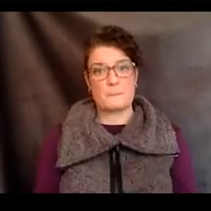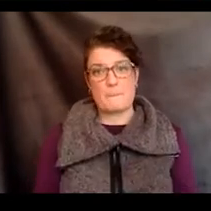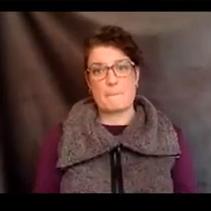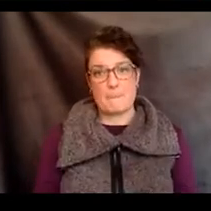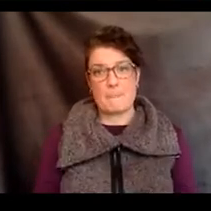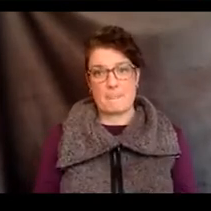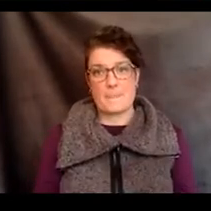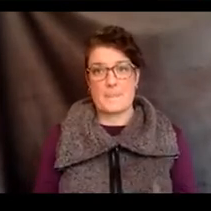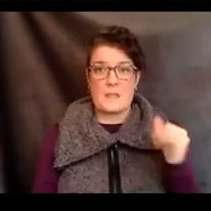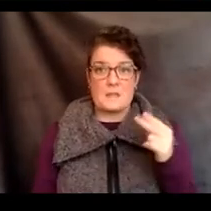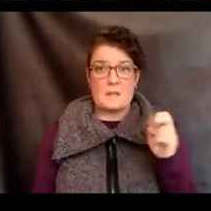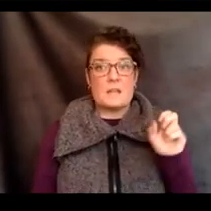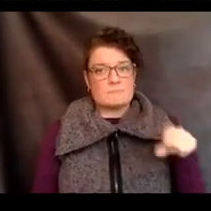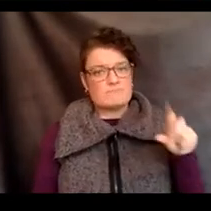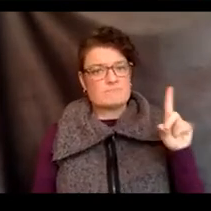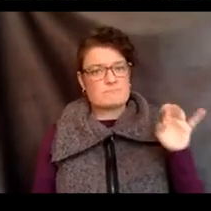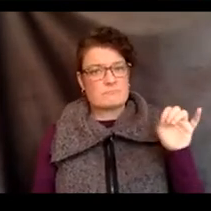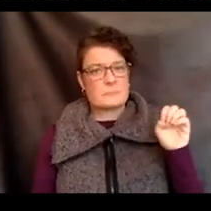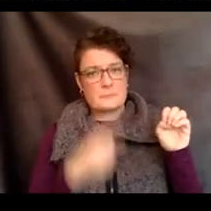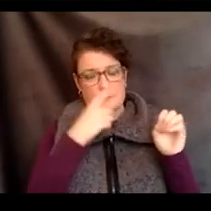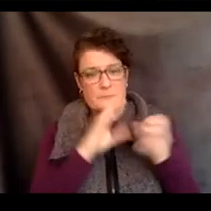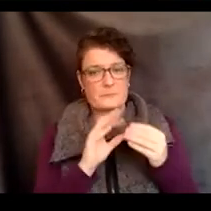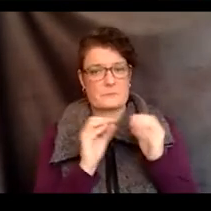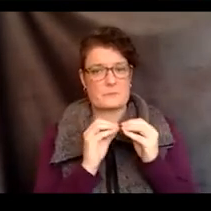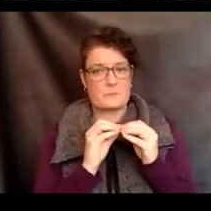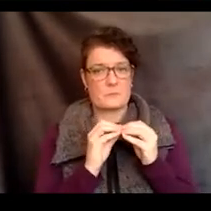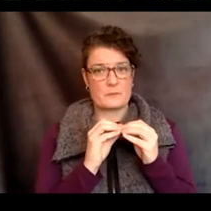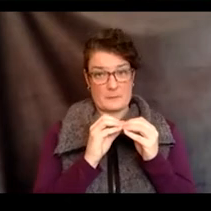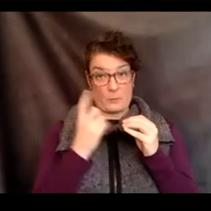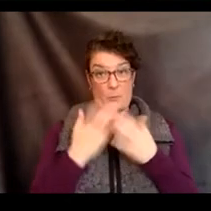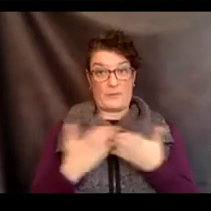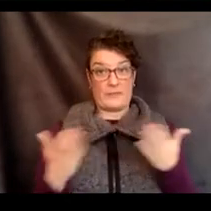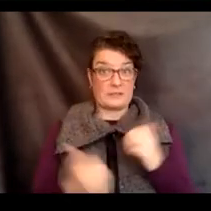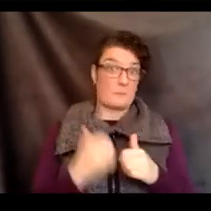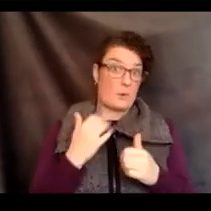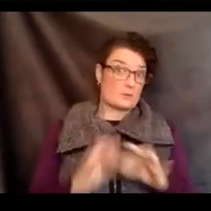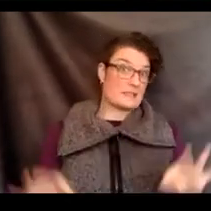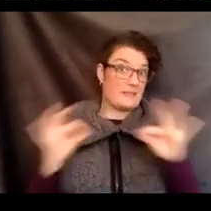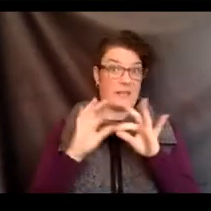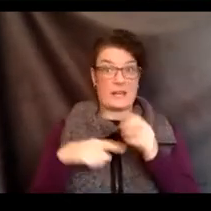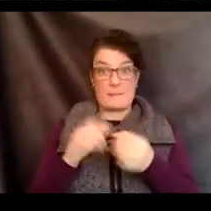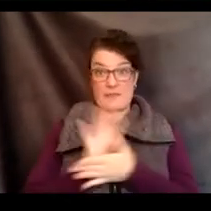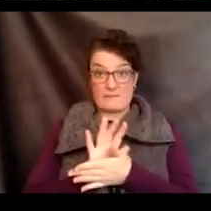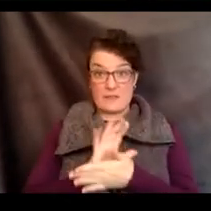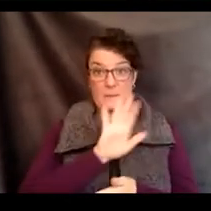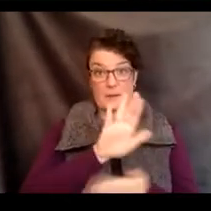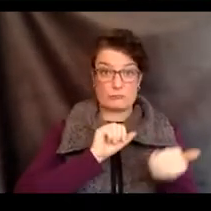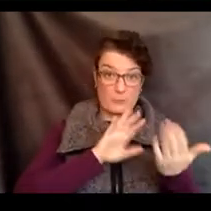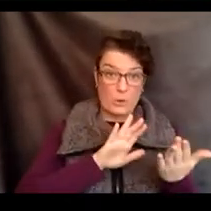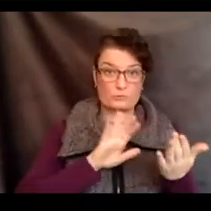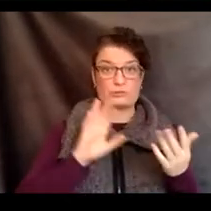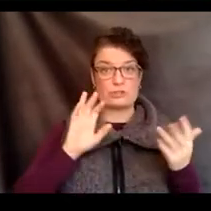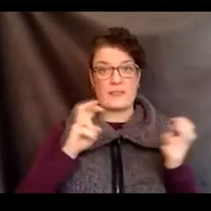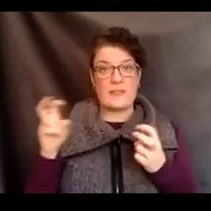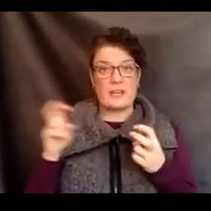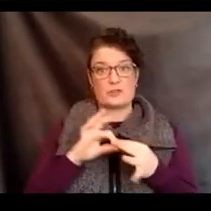Yeah. Debbie, can you talk more about the, you know, one of the things I think that is most significant about the film and your approach is, you know, the issue of,